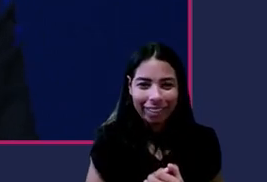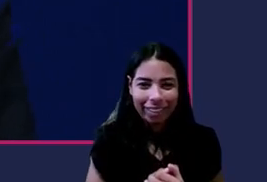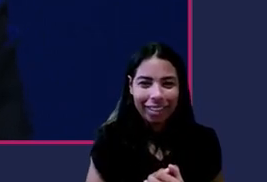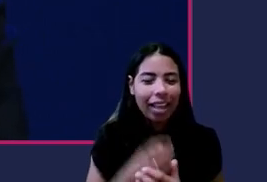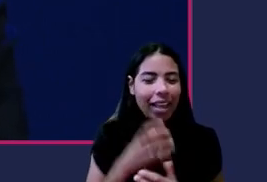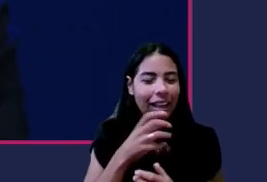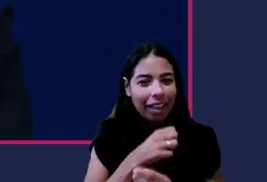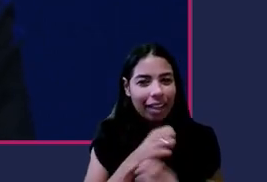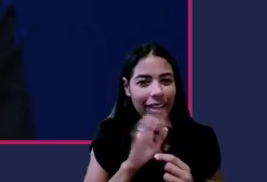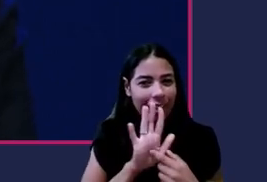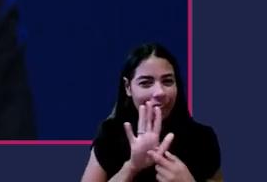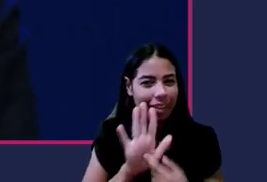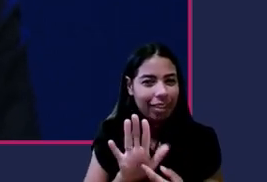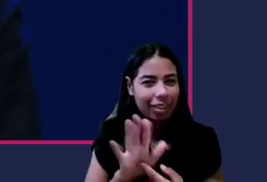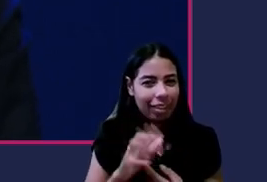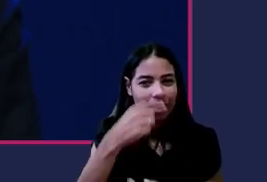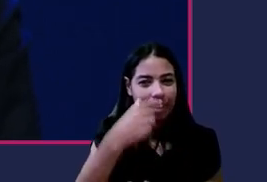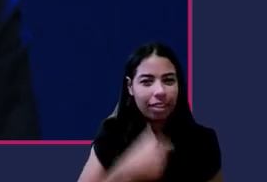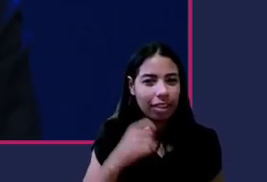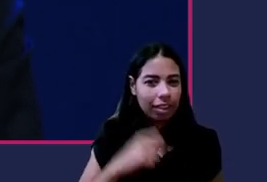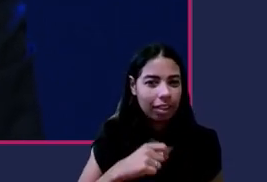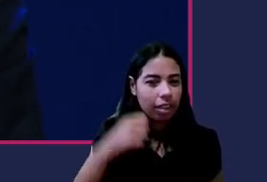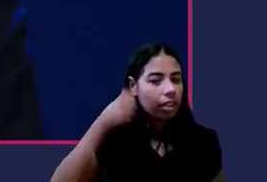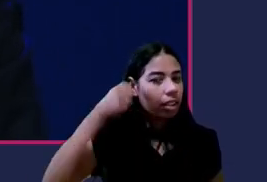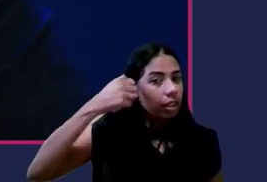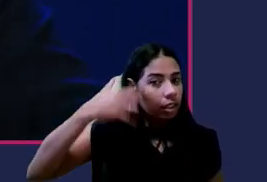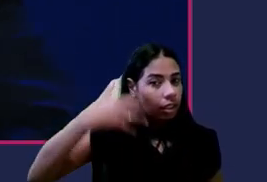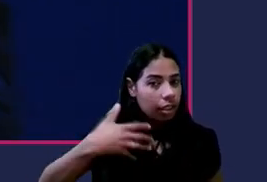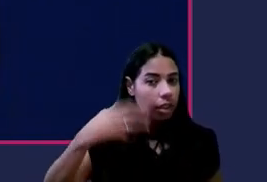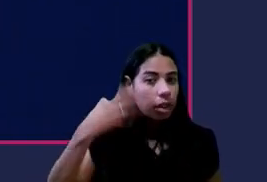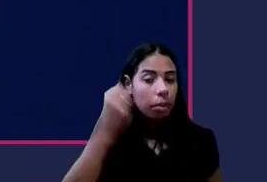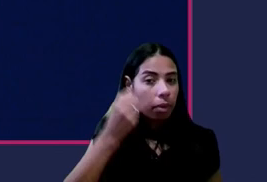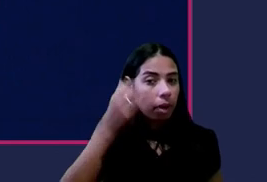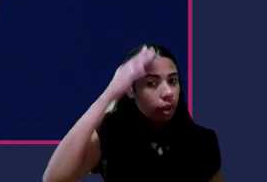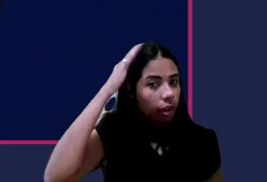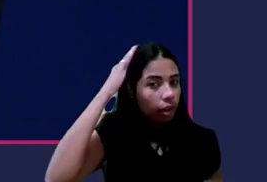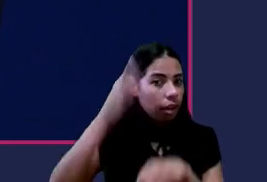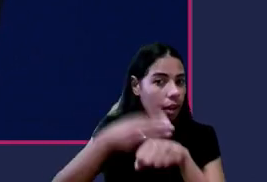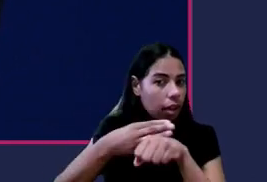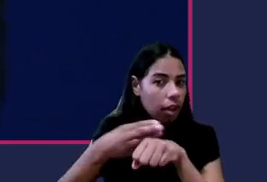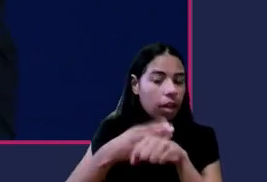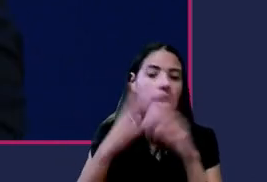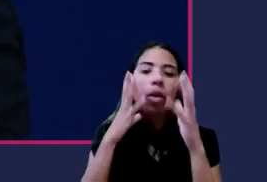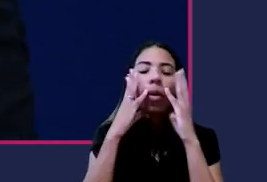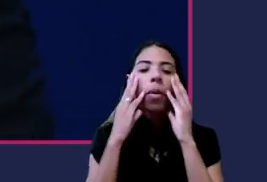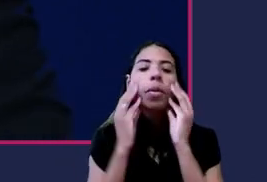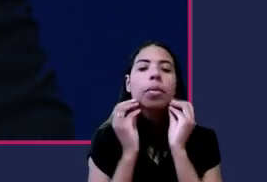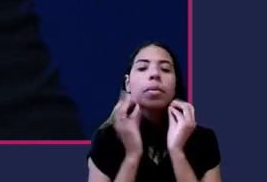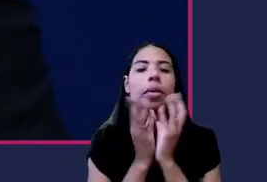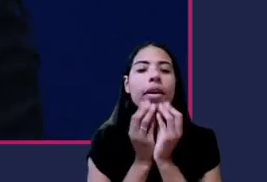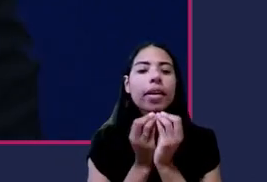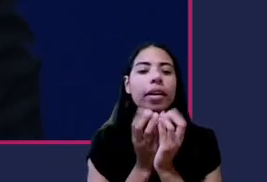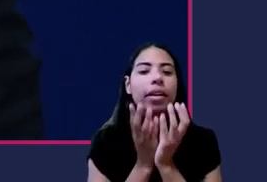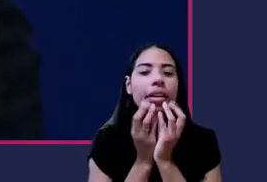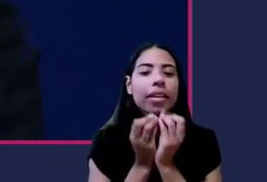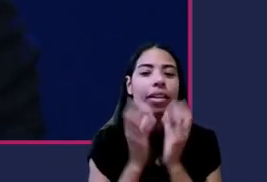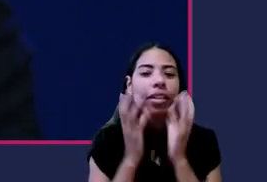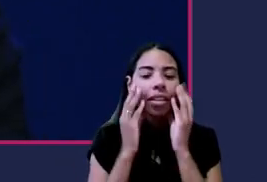Good morning, everyone. A brief introduction, right? 1 minute. I am a white man, brown hair.